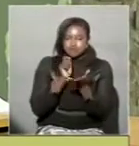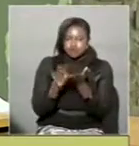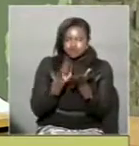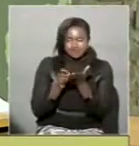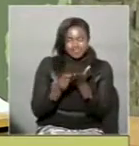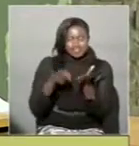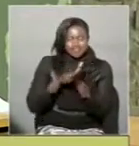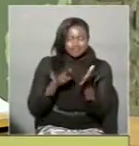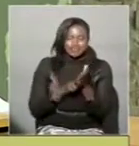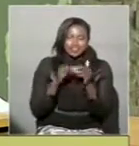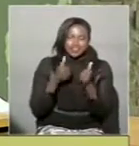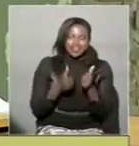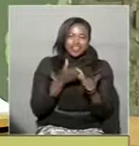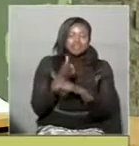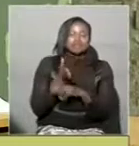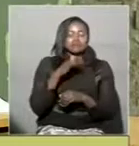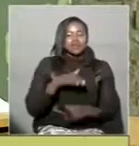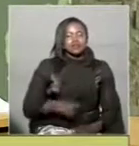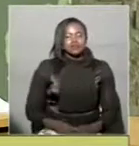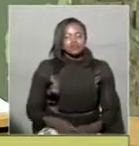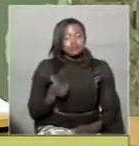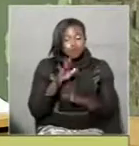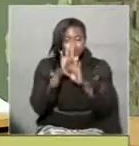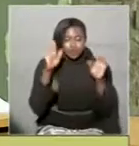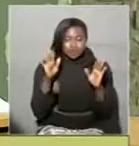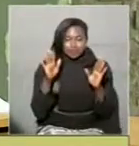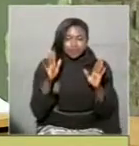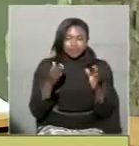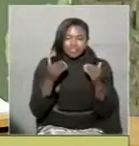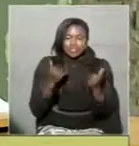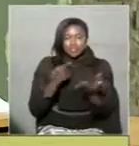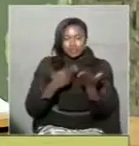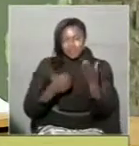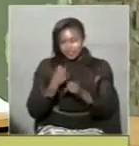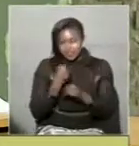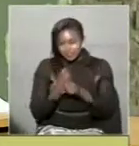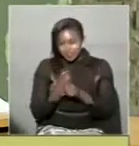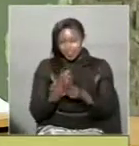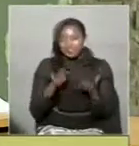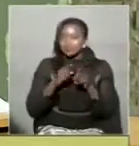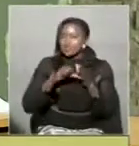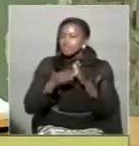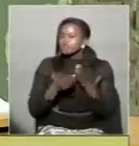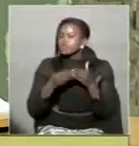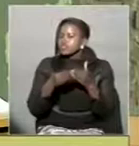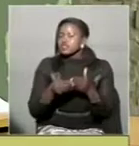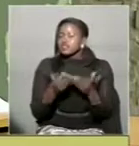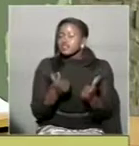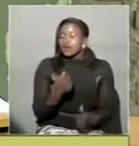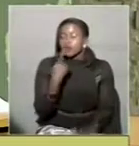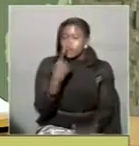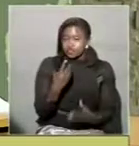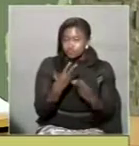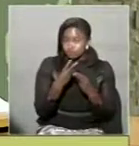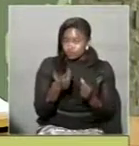School. Do you know about that? Yes, we know about that, So and what one are of the efforts, issues that are leading to one of the solutions that we've come